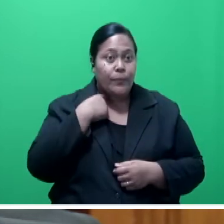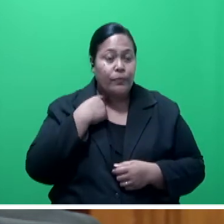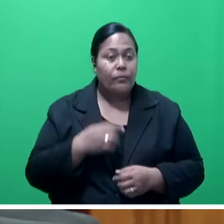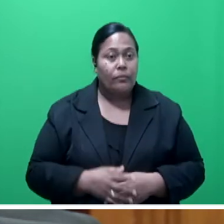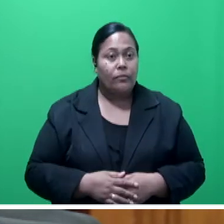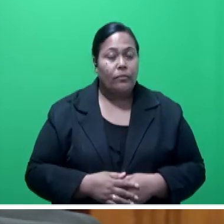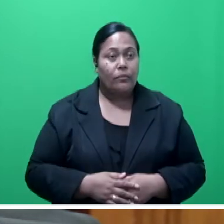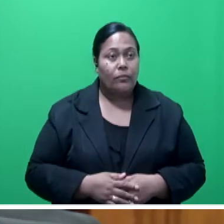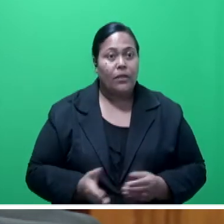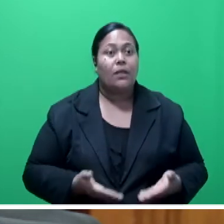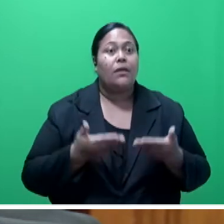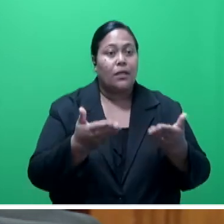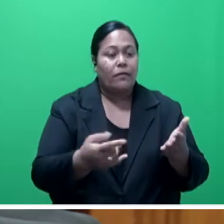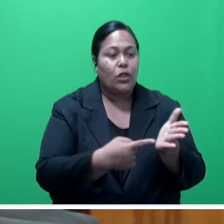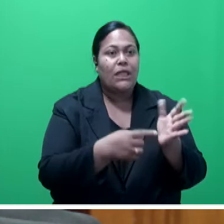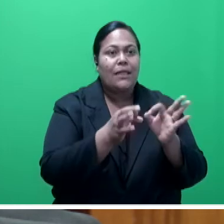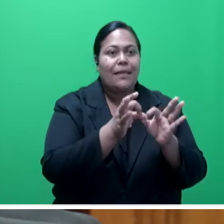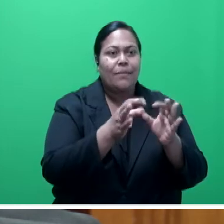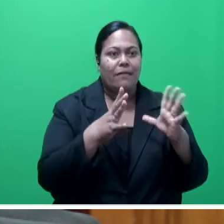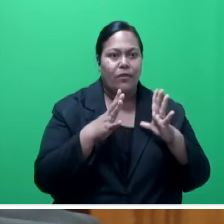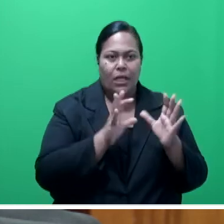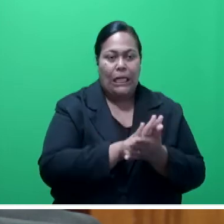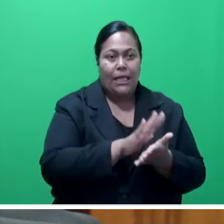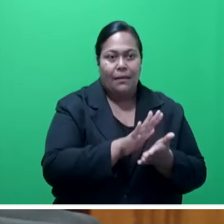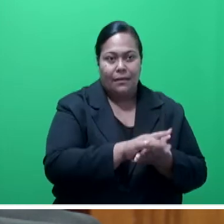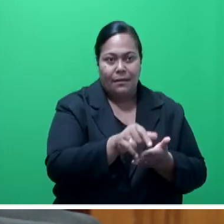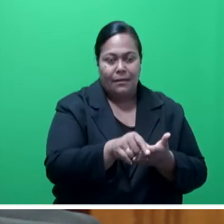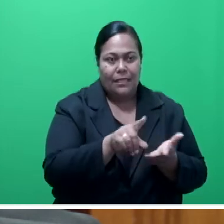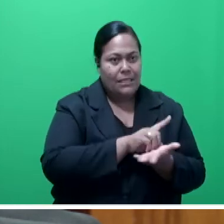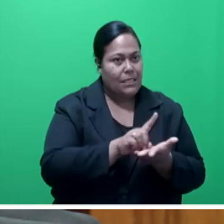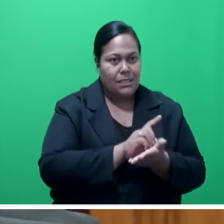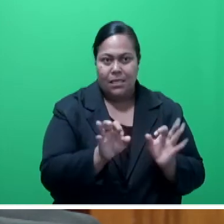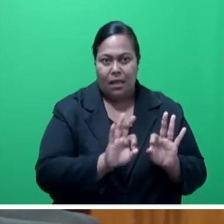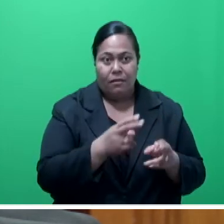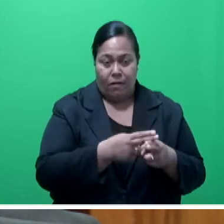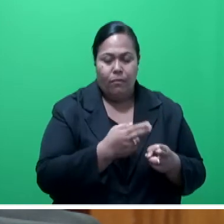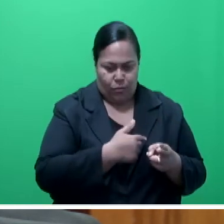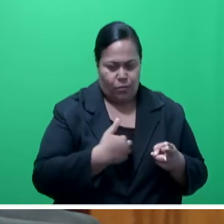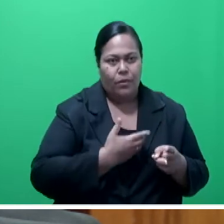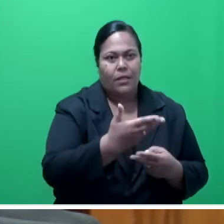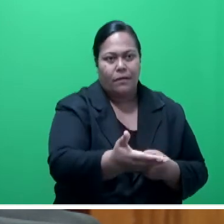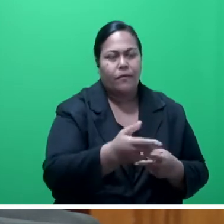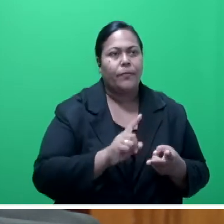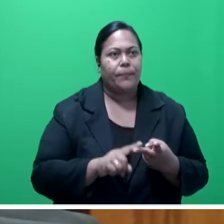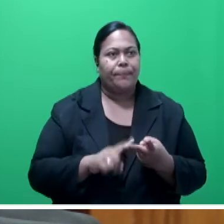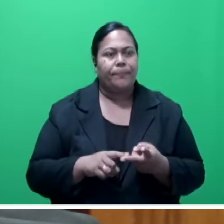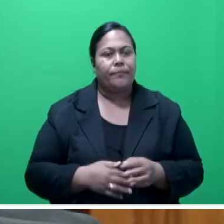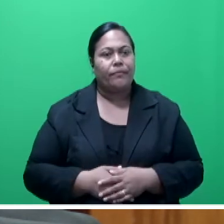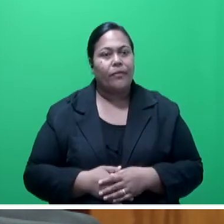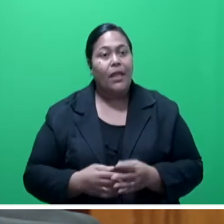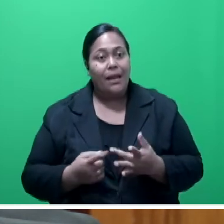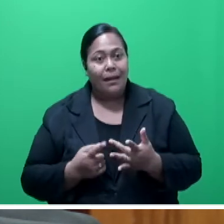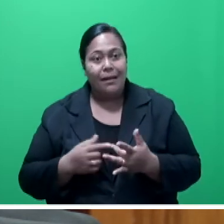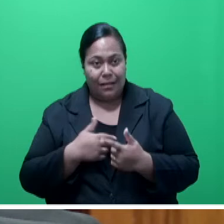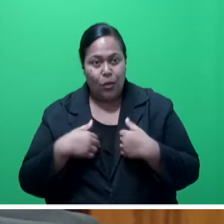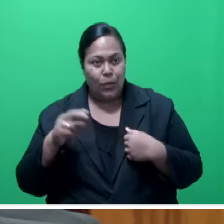to TB-free farms. Number 2 is through embryo transfer. So at the end of this year, we can do our own